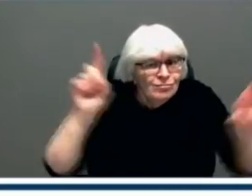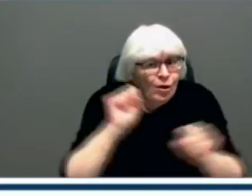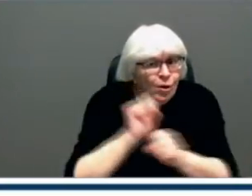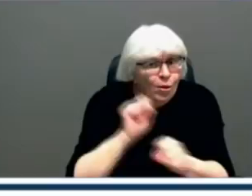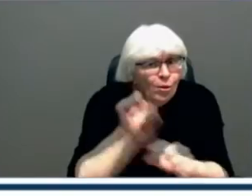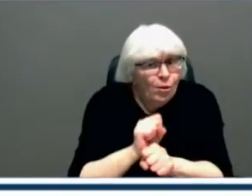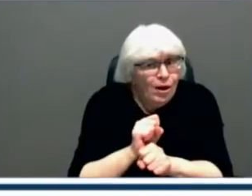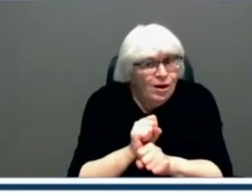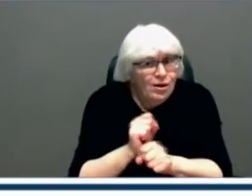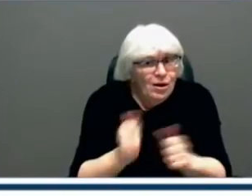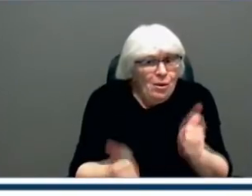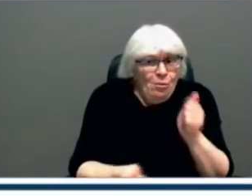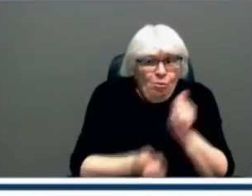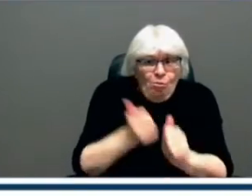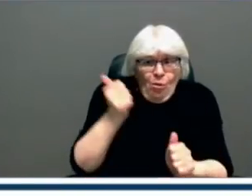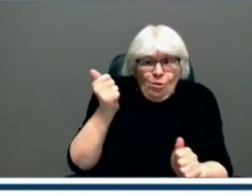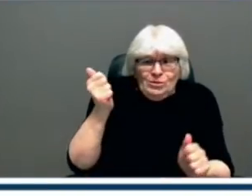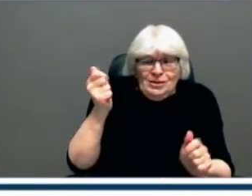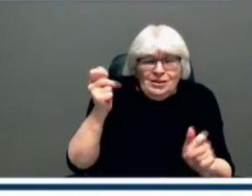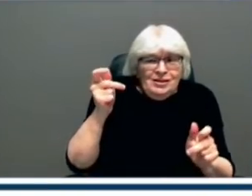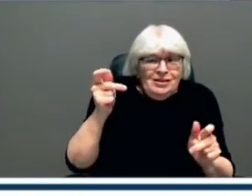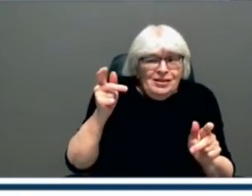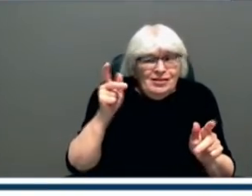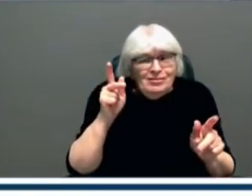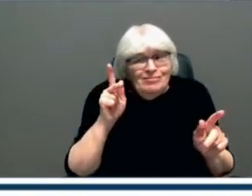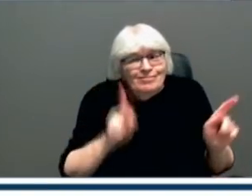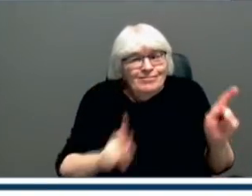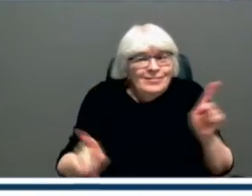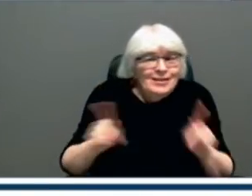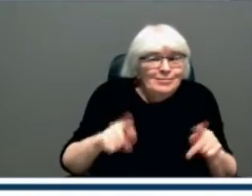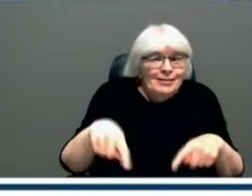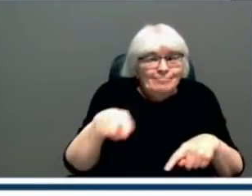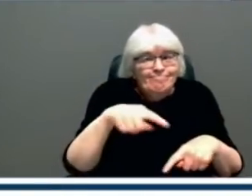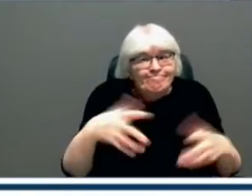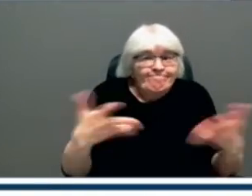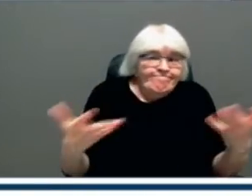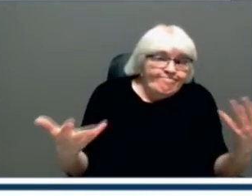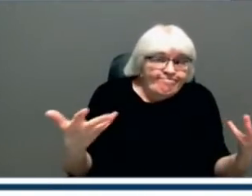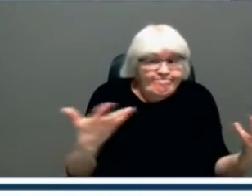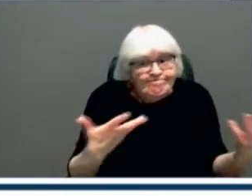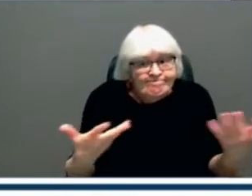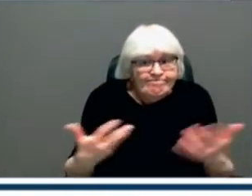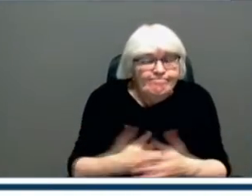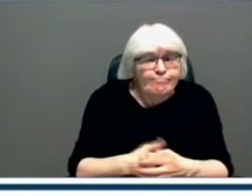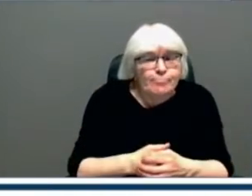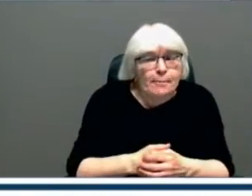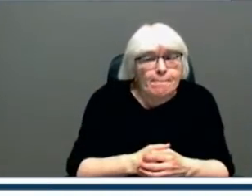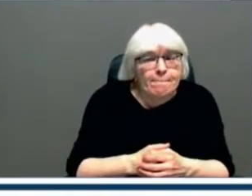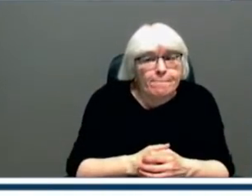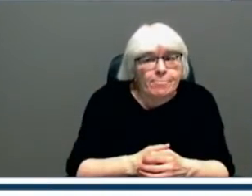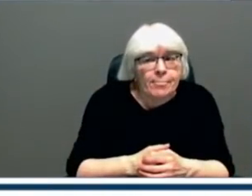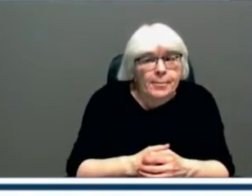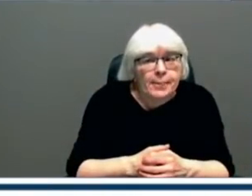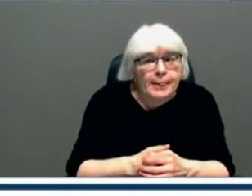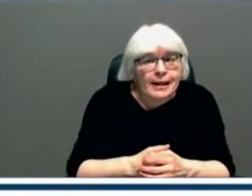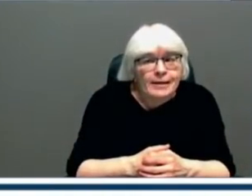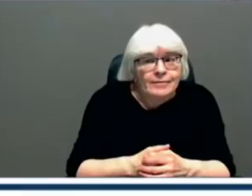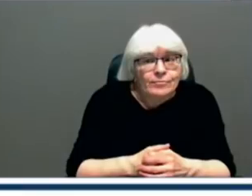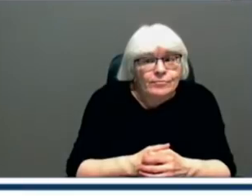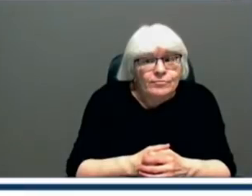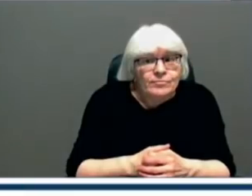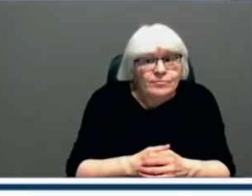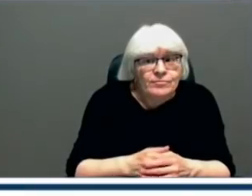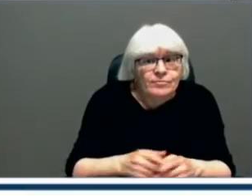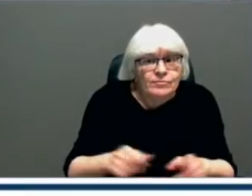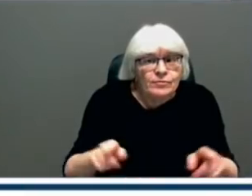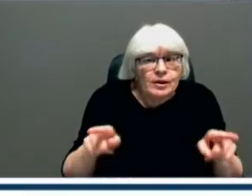human nature does wane over time. Thank you. Can I just add, it's not the measures themselves that are